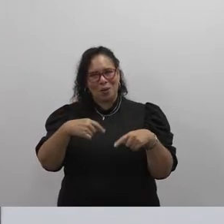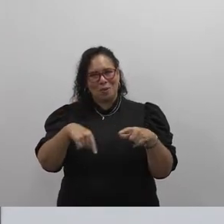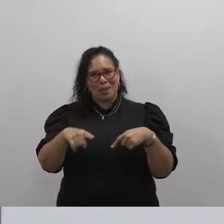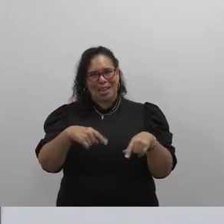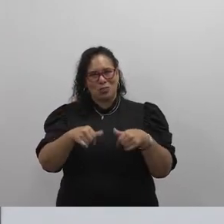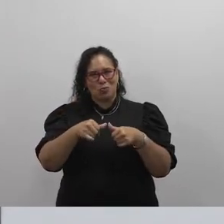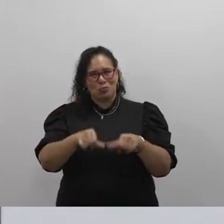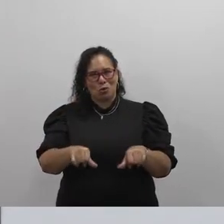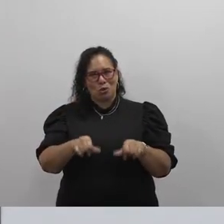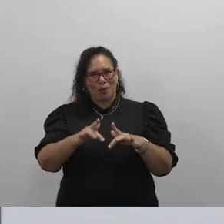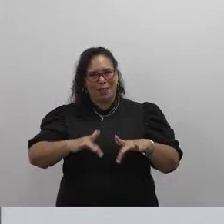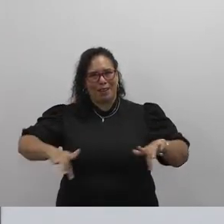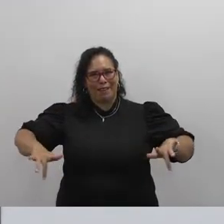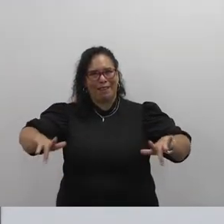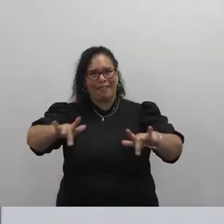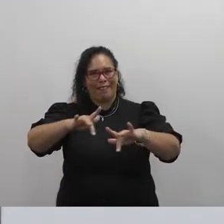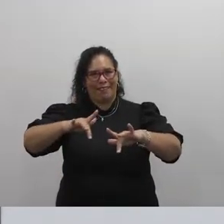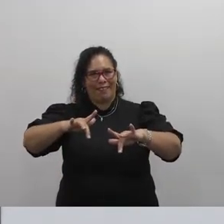So